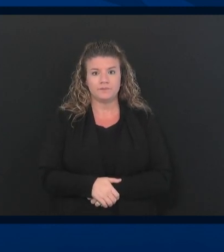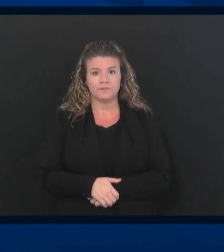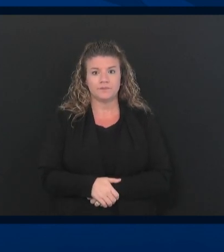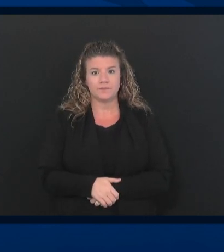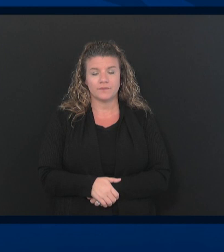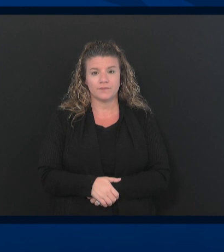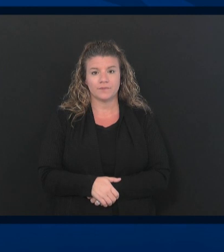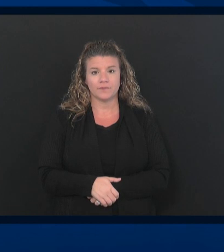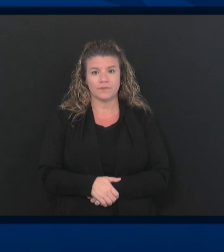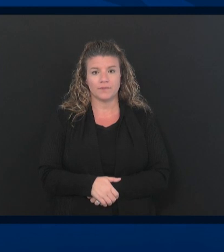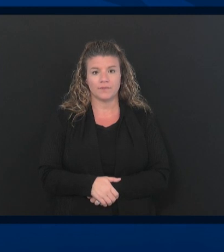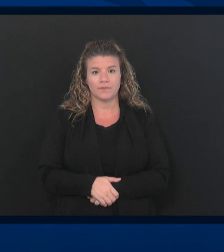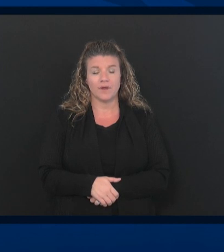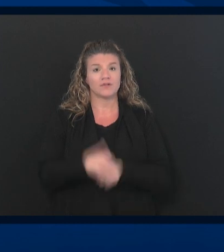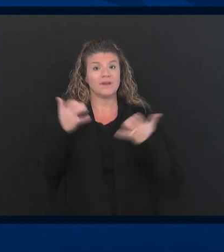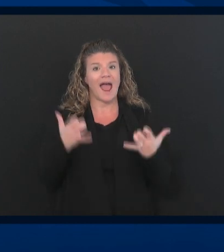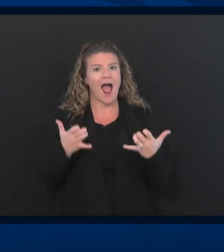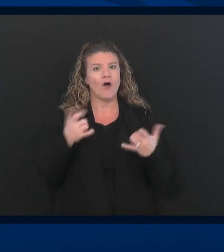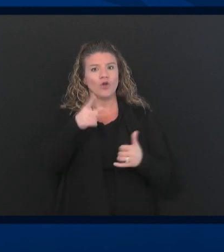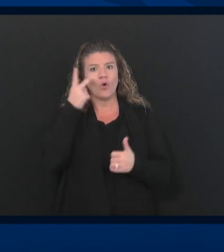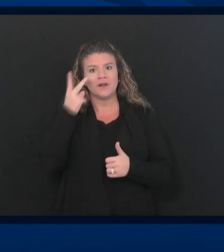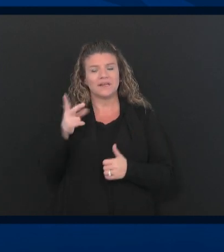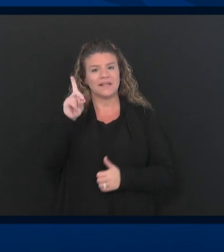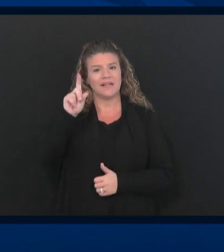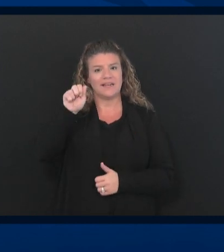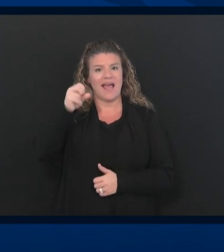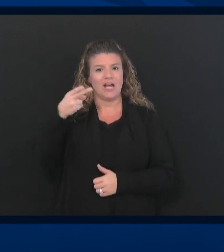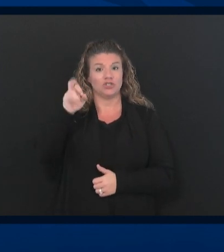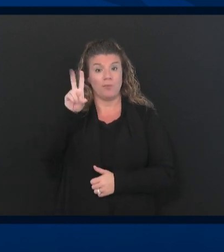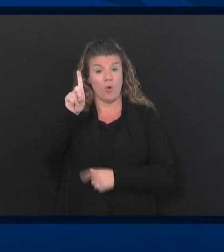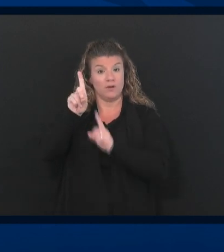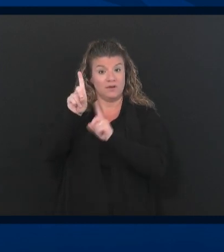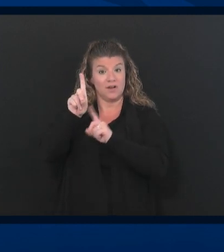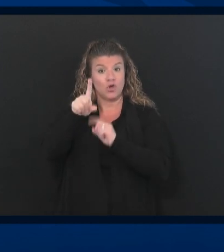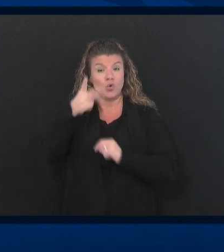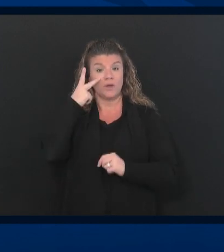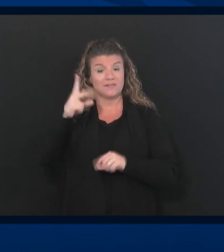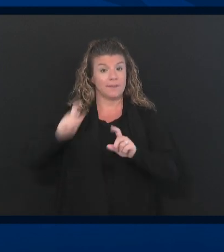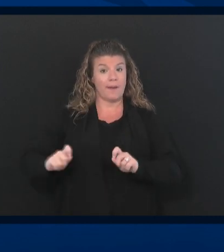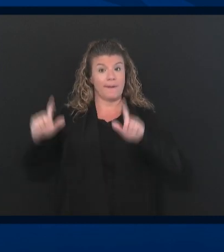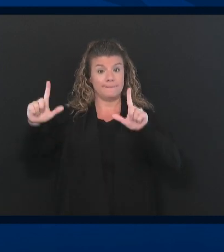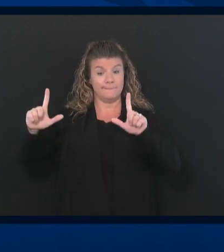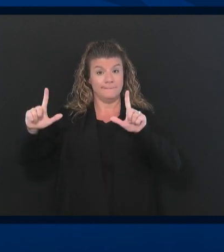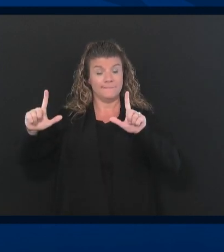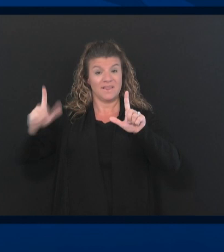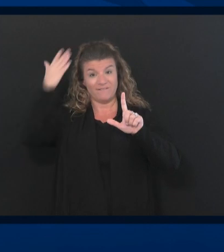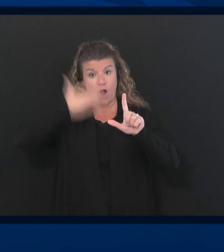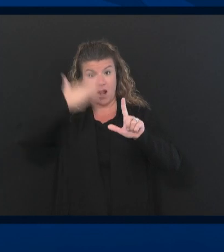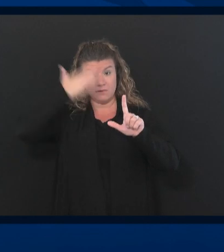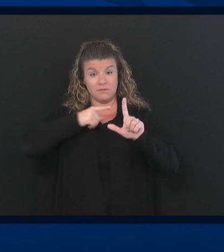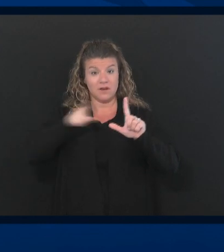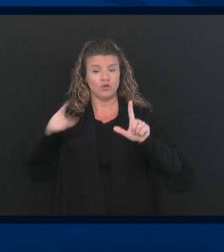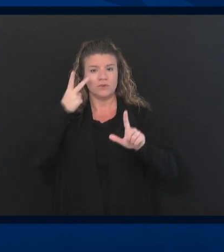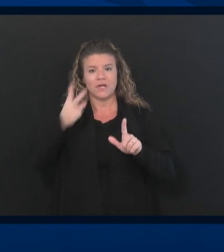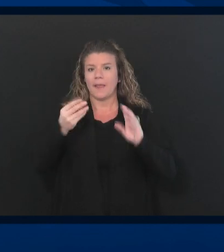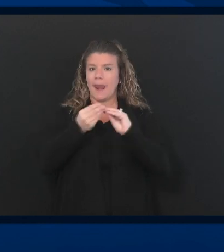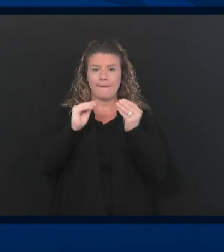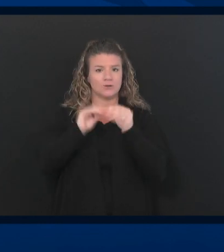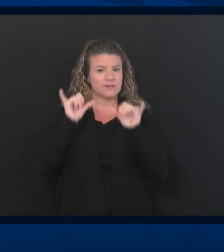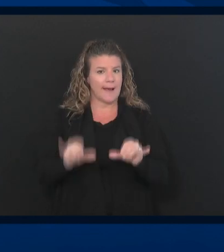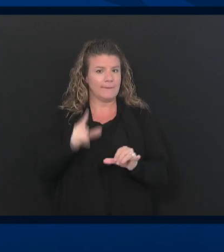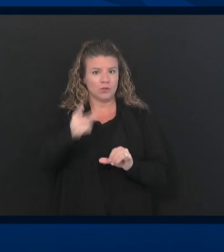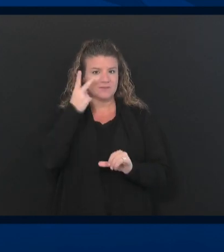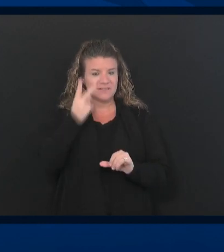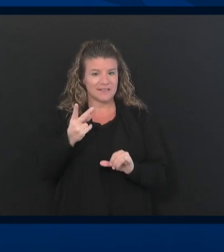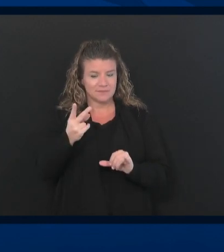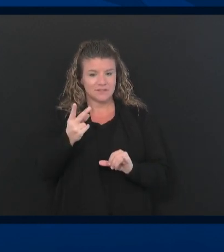Let's walk through the actual dashboard. So on here you see the front of the dashboard, and it has the same numbers you've been seeing. So